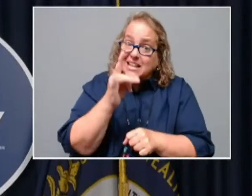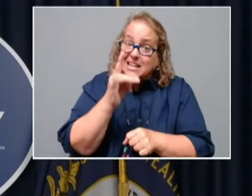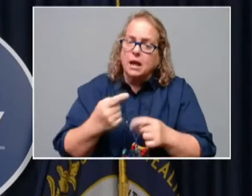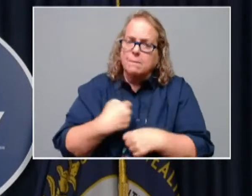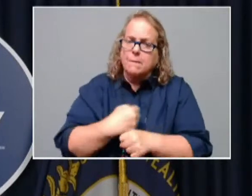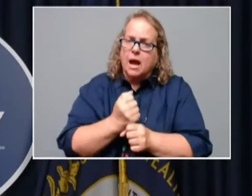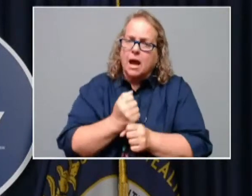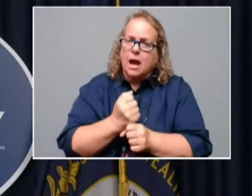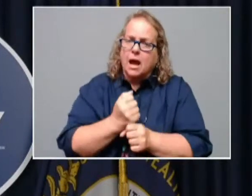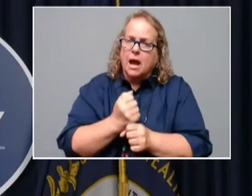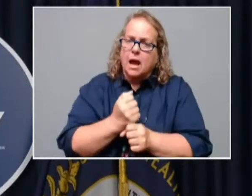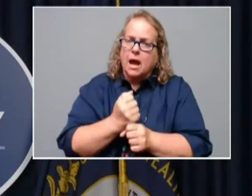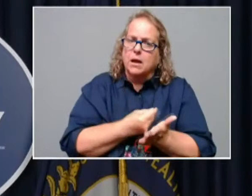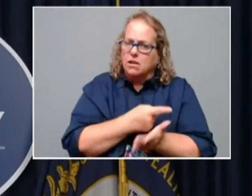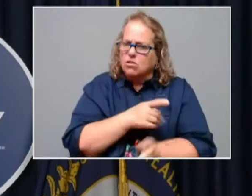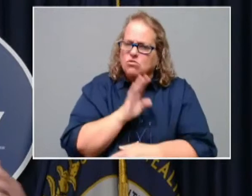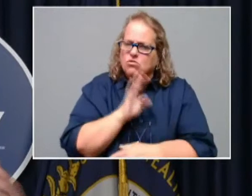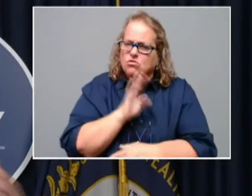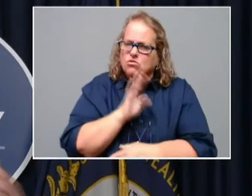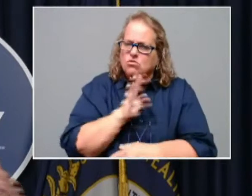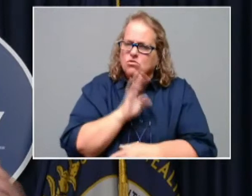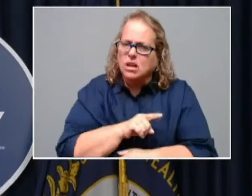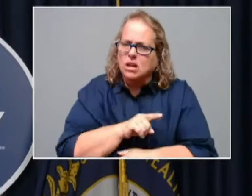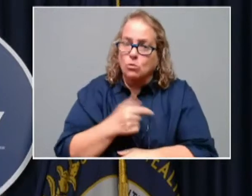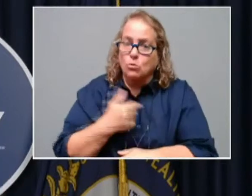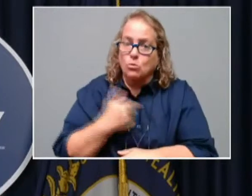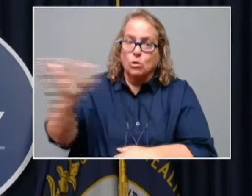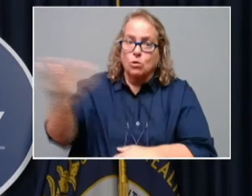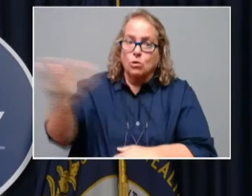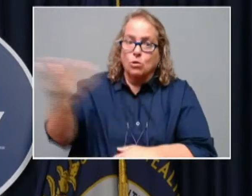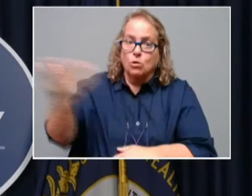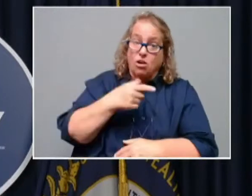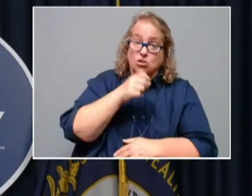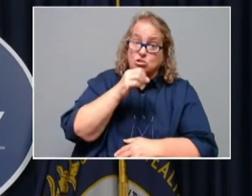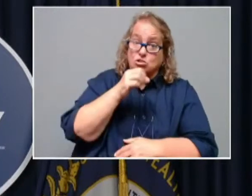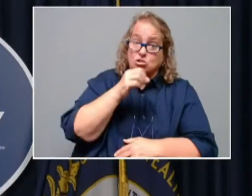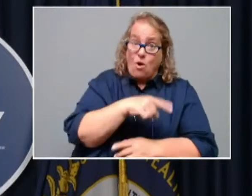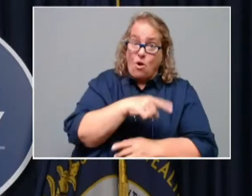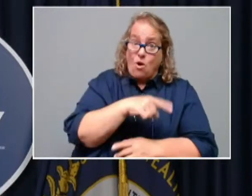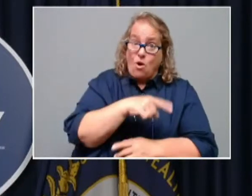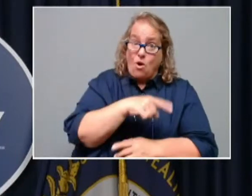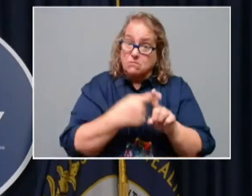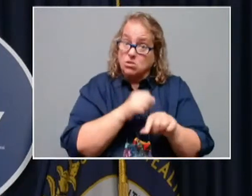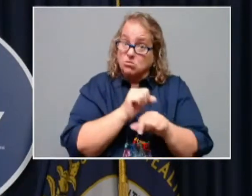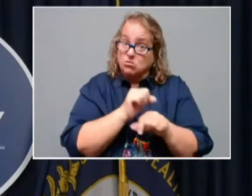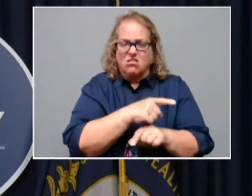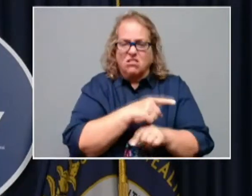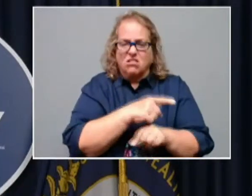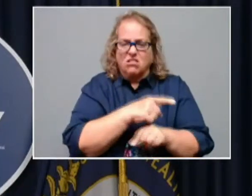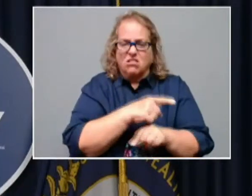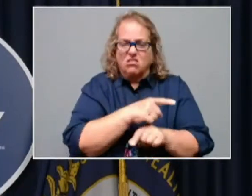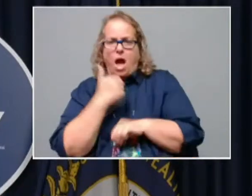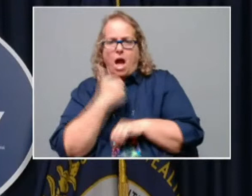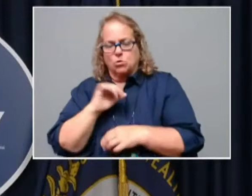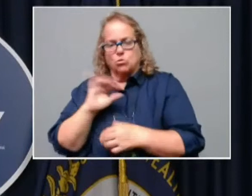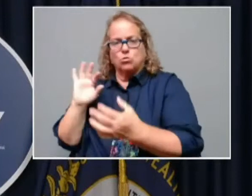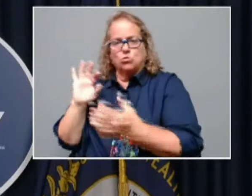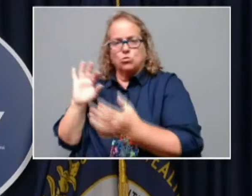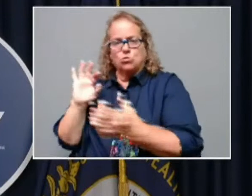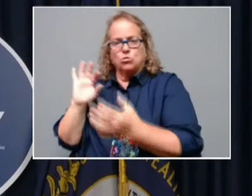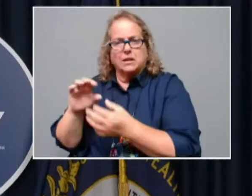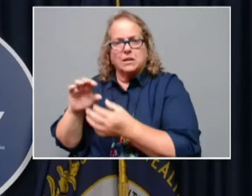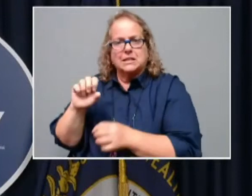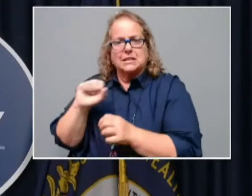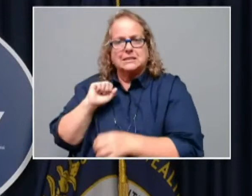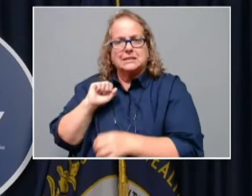And then we have people that have been working regularly in 18 months leave and join the staffing agency and maybe walk into the same hospital. And there isn't